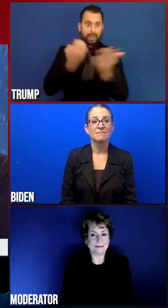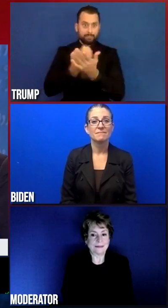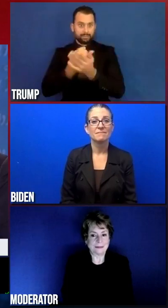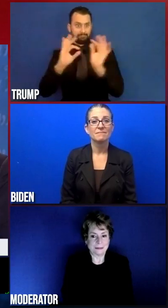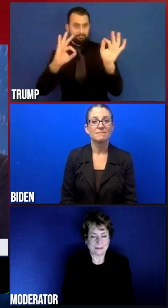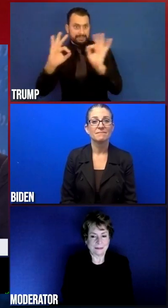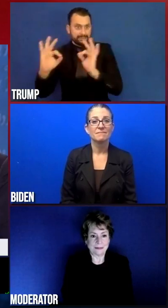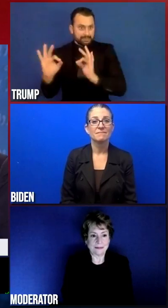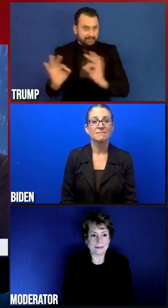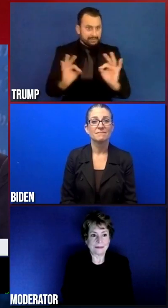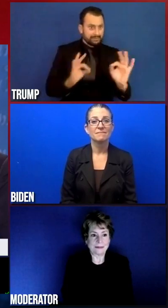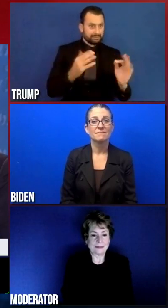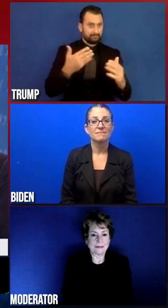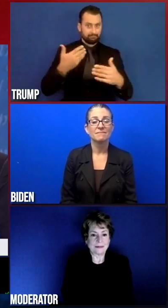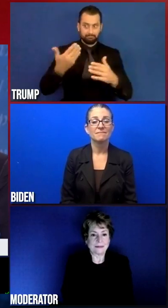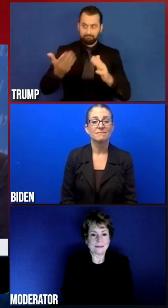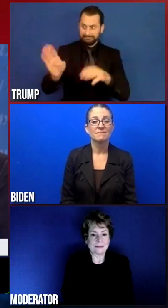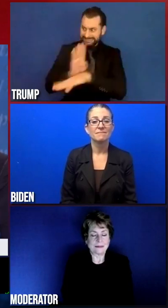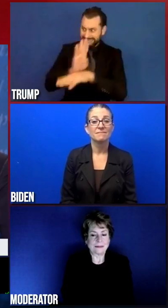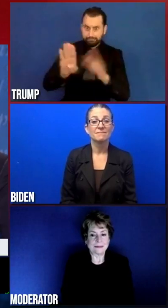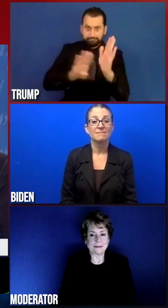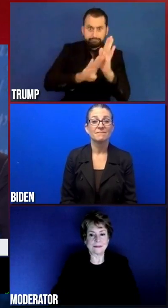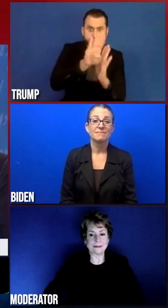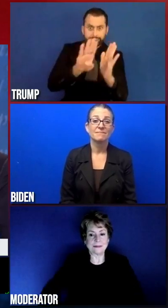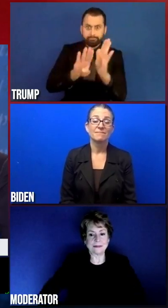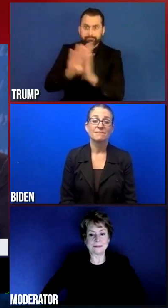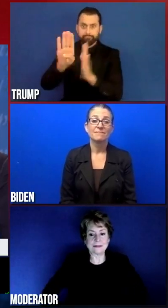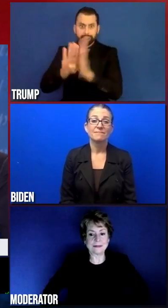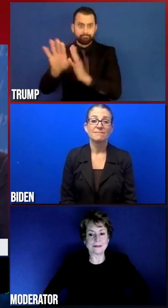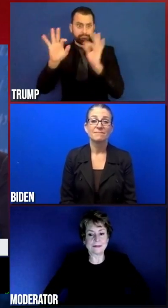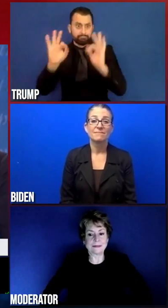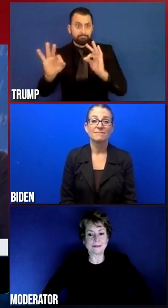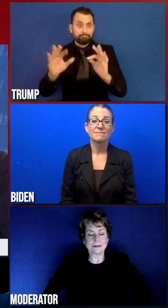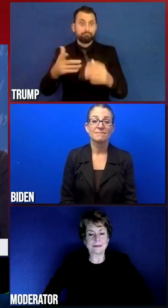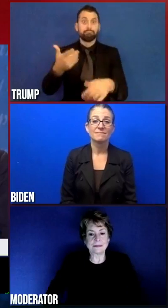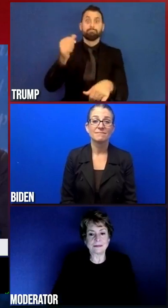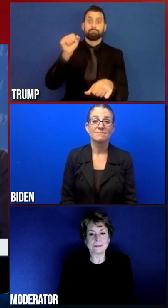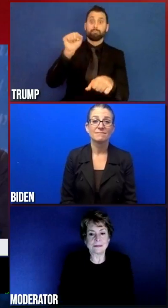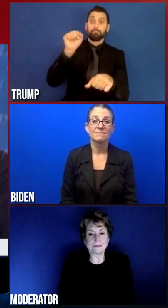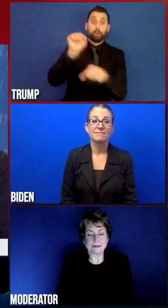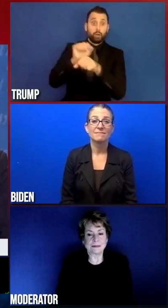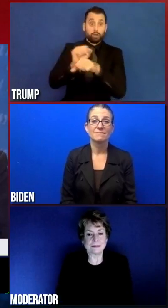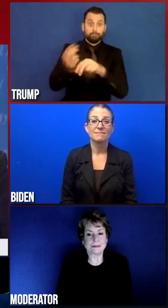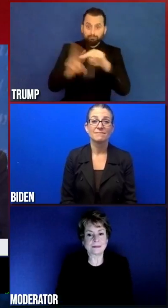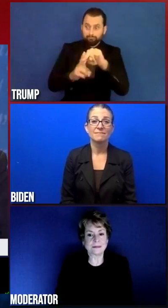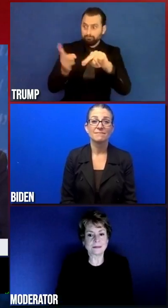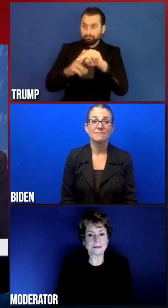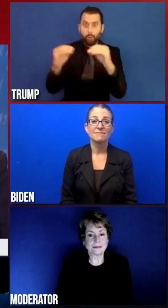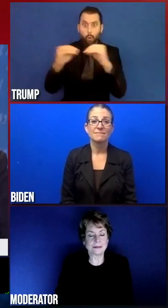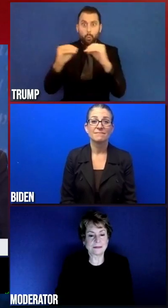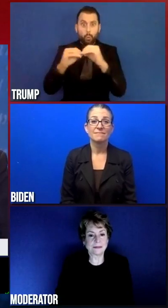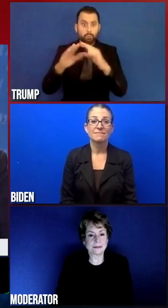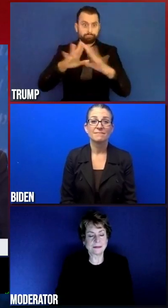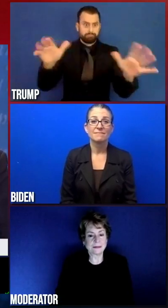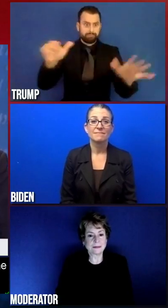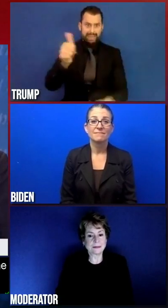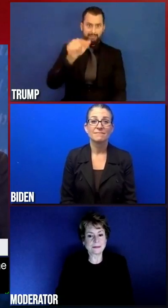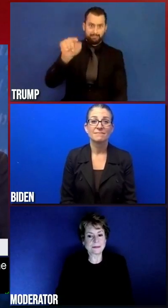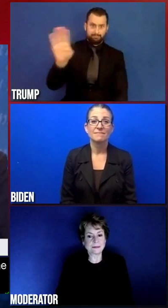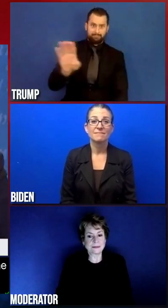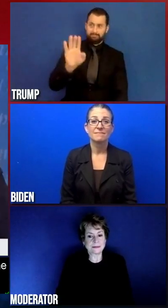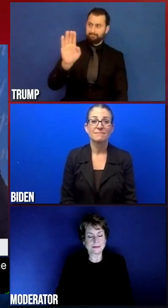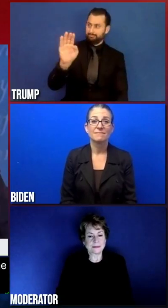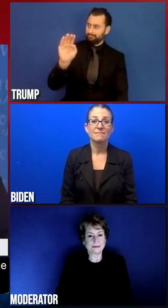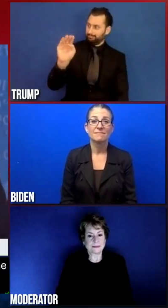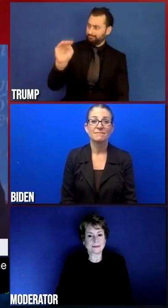put back into the workforce. That's a record the likes of which nobody's ever seen before. And he wants to close down he will shut it down again. He